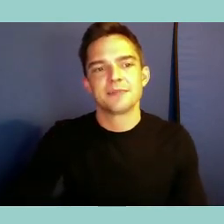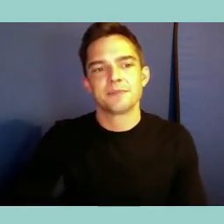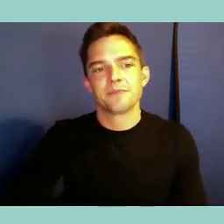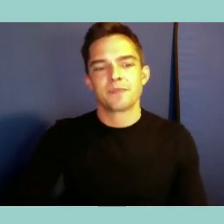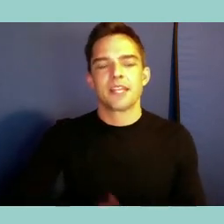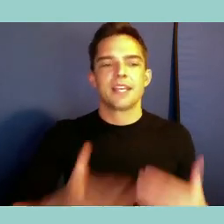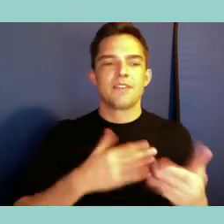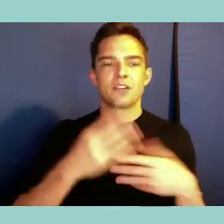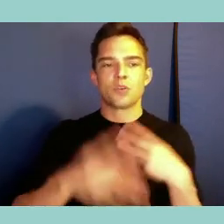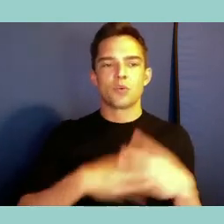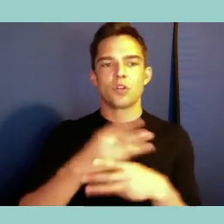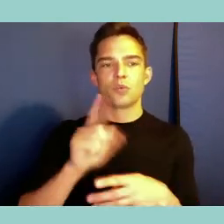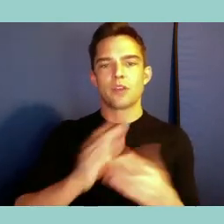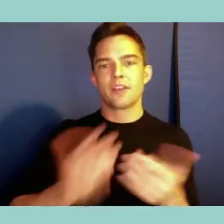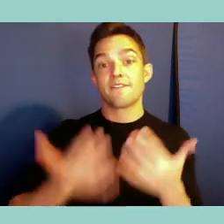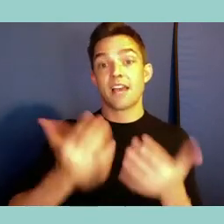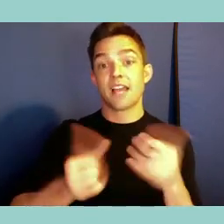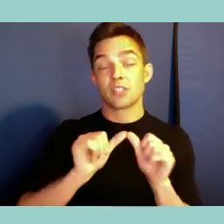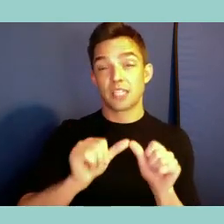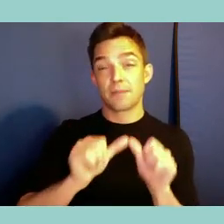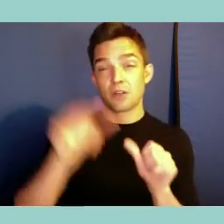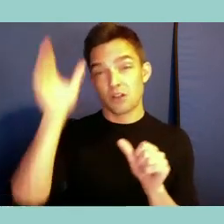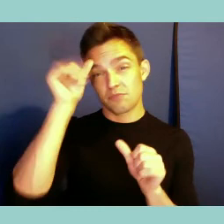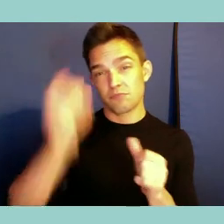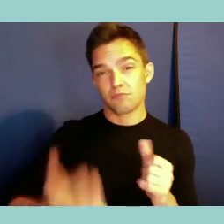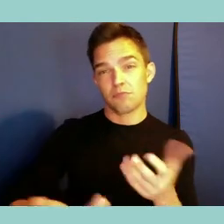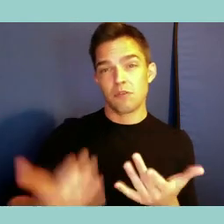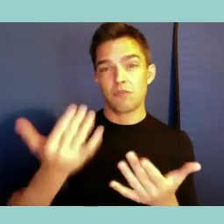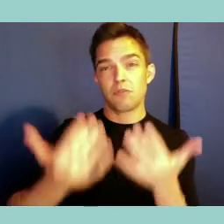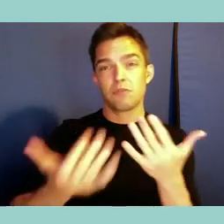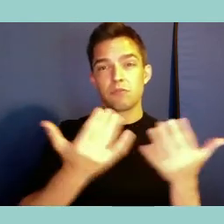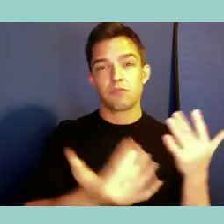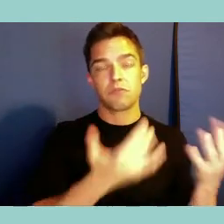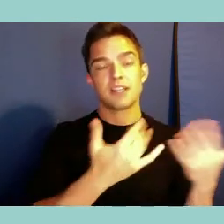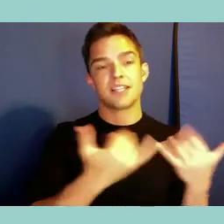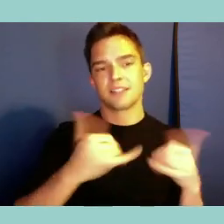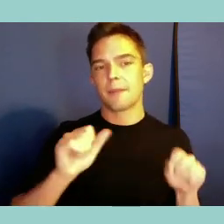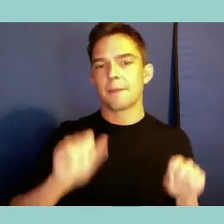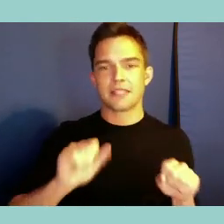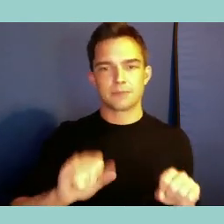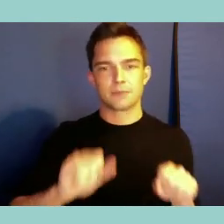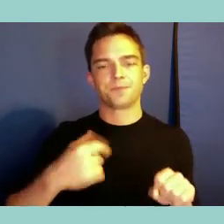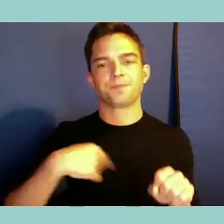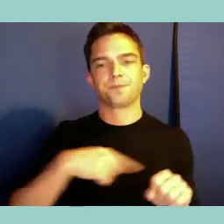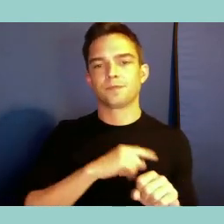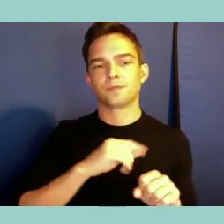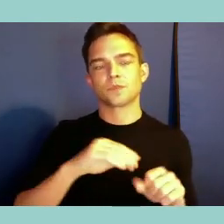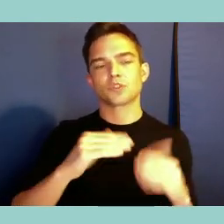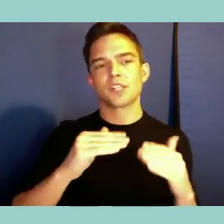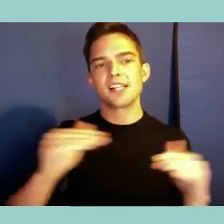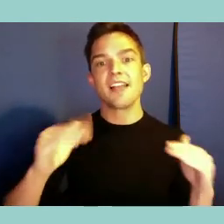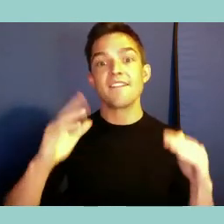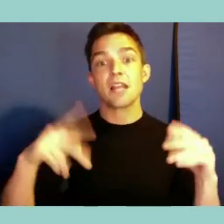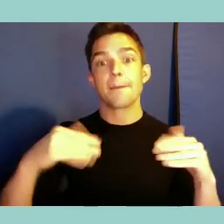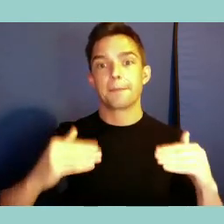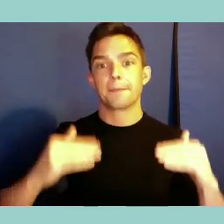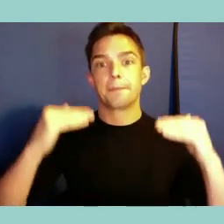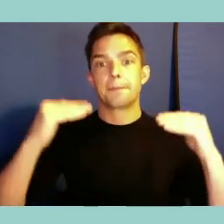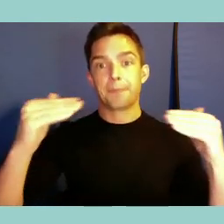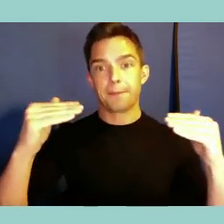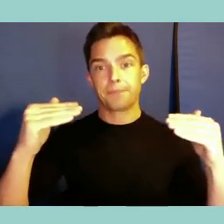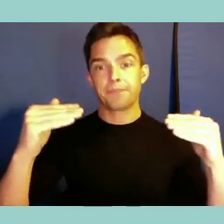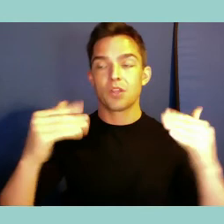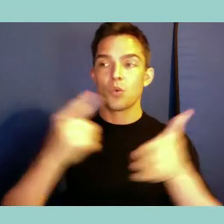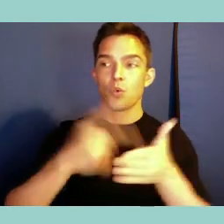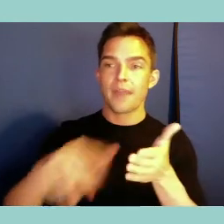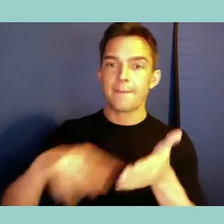Even in a world where the fires keep on coming, it is possible for us to level up in what it means